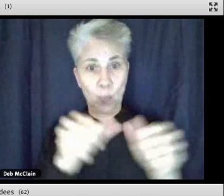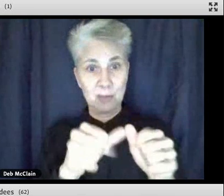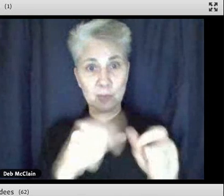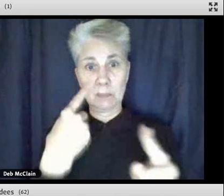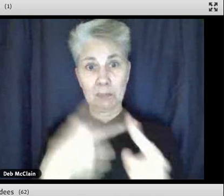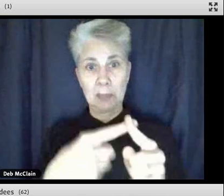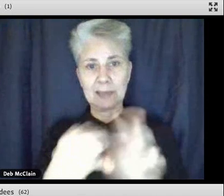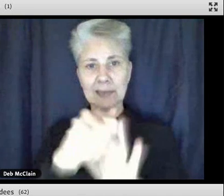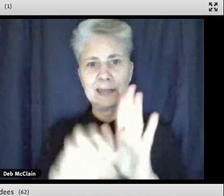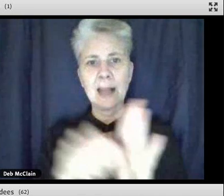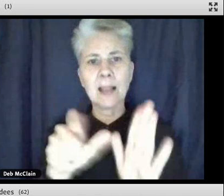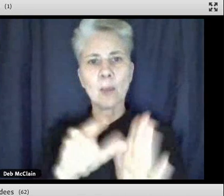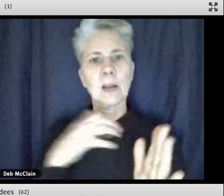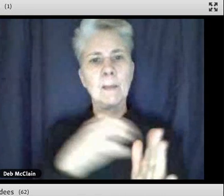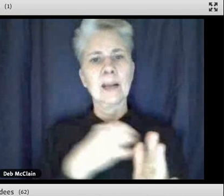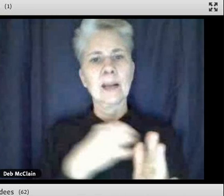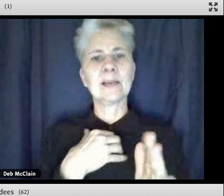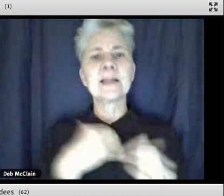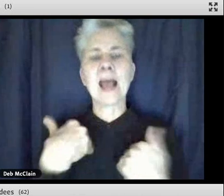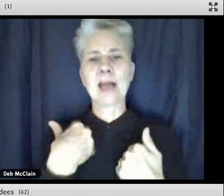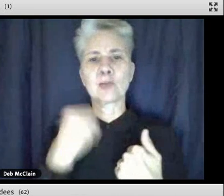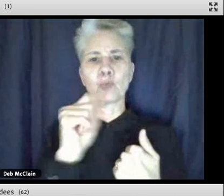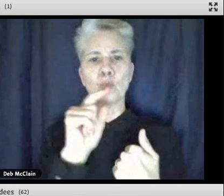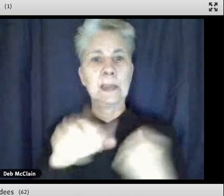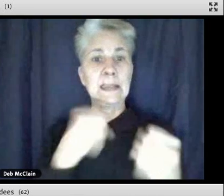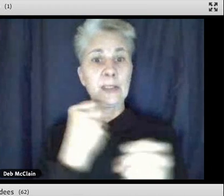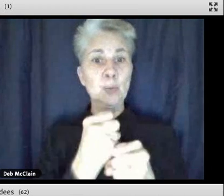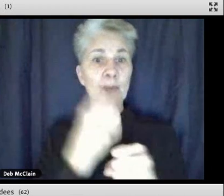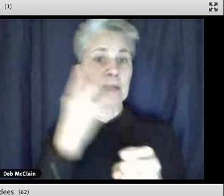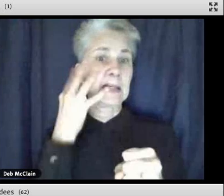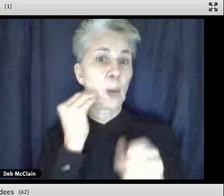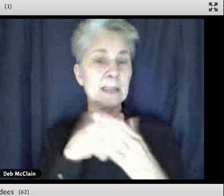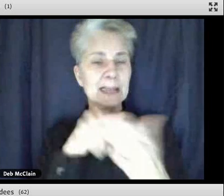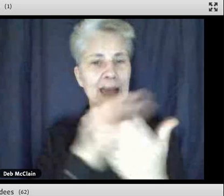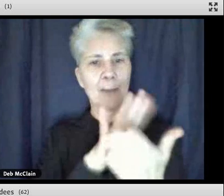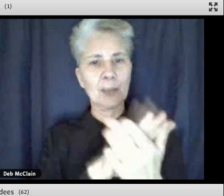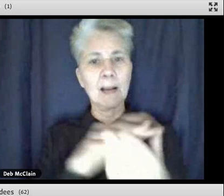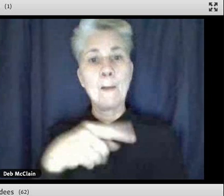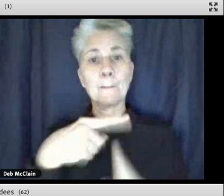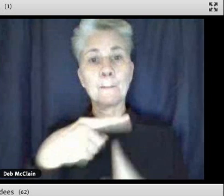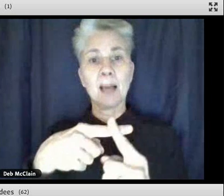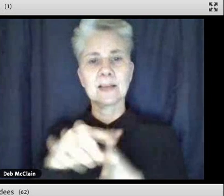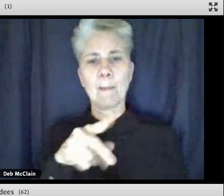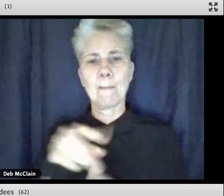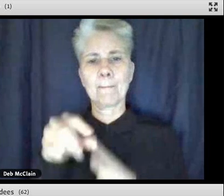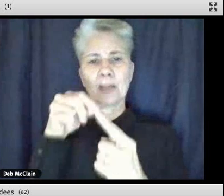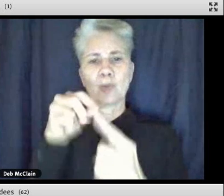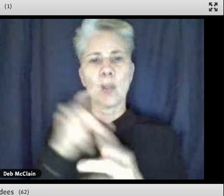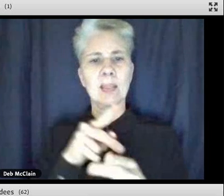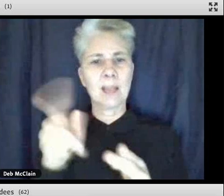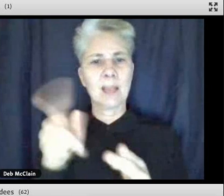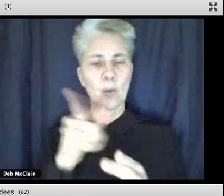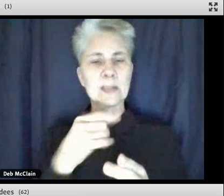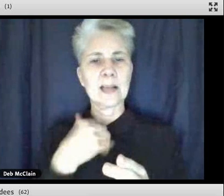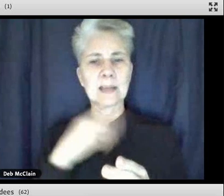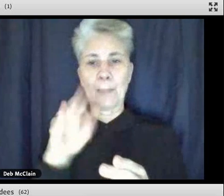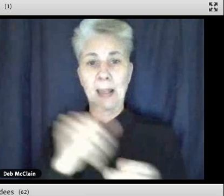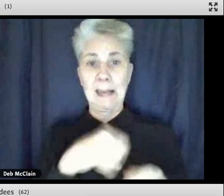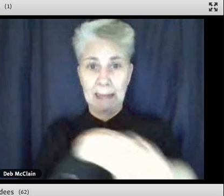state library committees, and she has 23 years of experience in academic and special libraries. She holds a BA